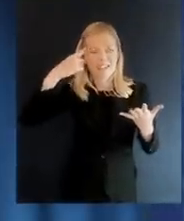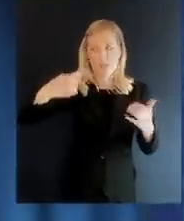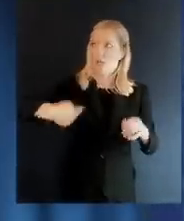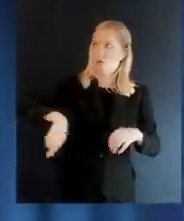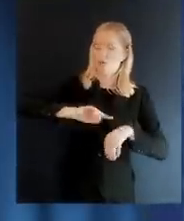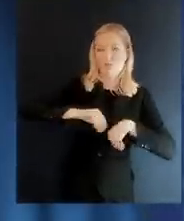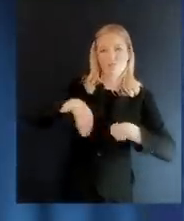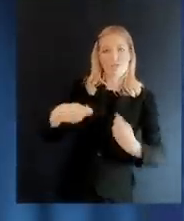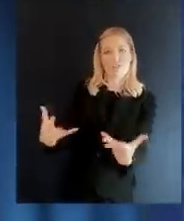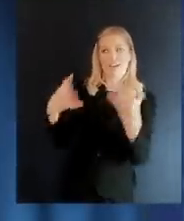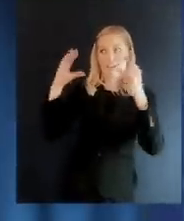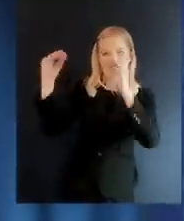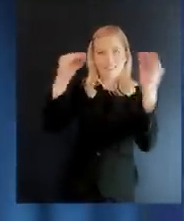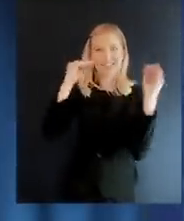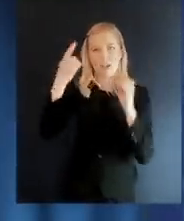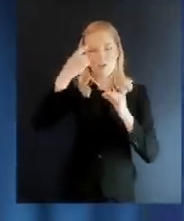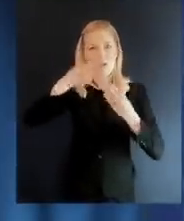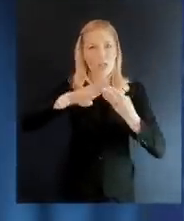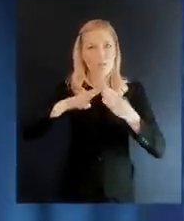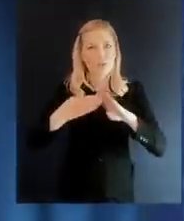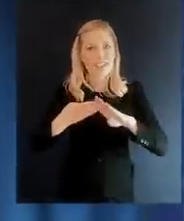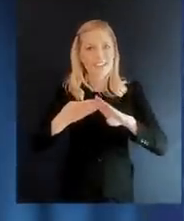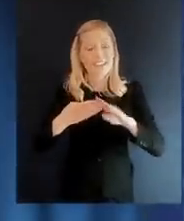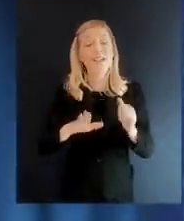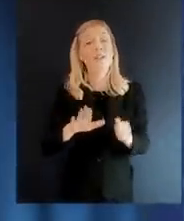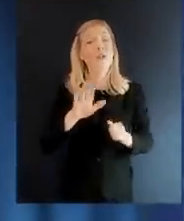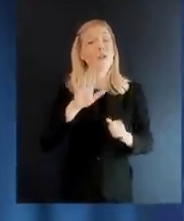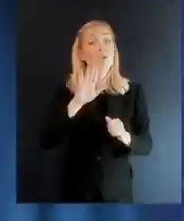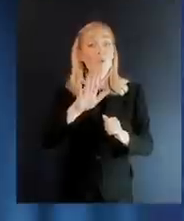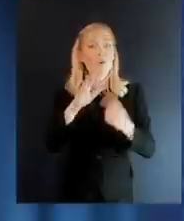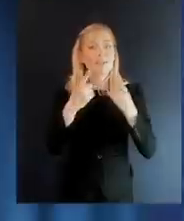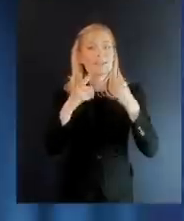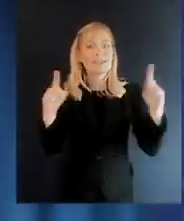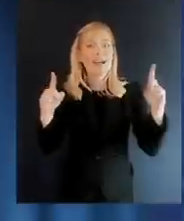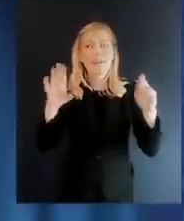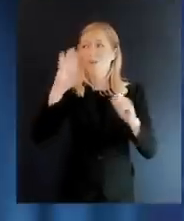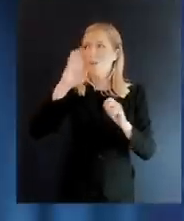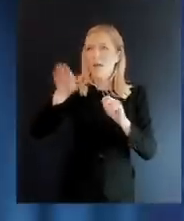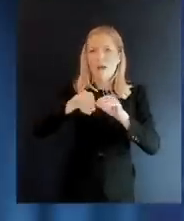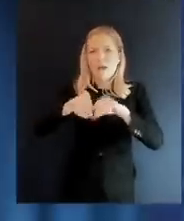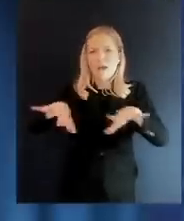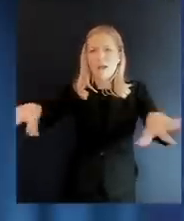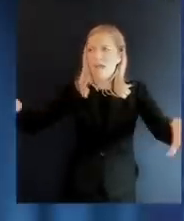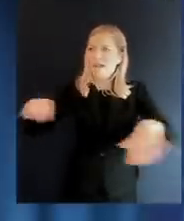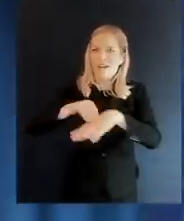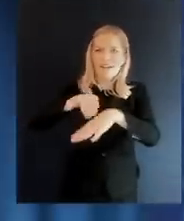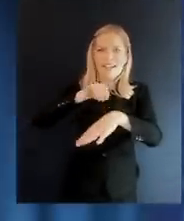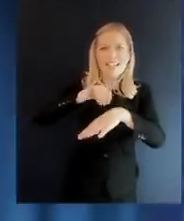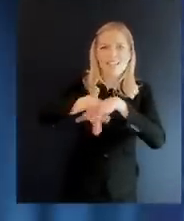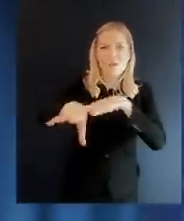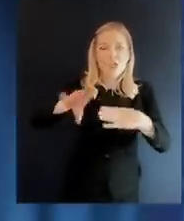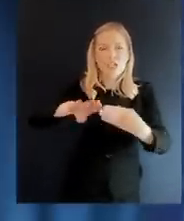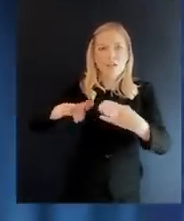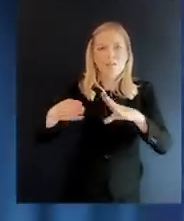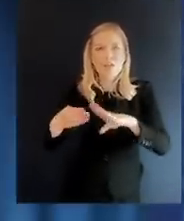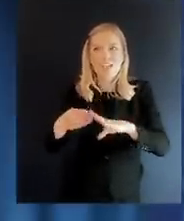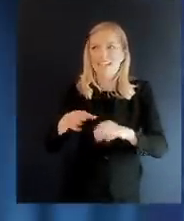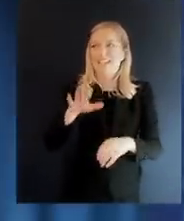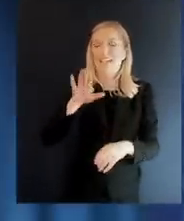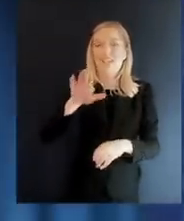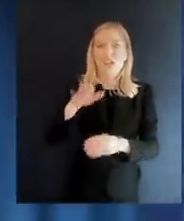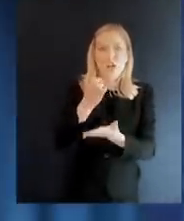will evolve with you as you go on to fuel our community's economy and become part of a highly skilled and